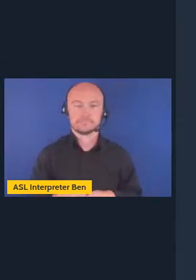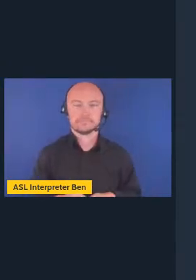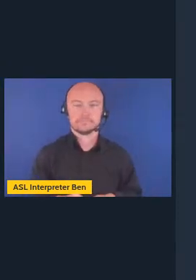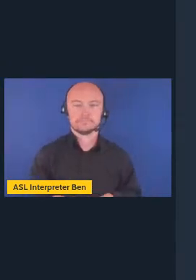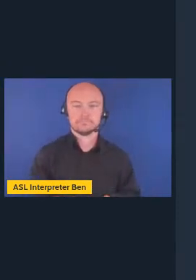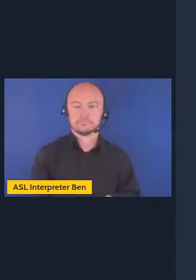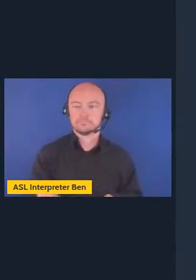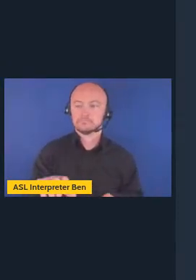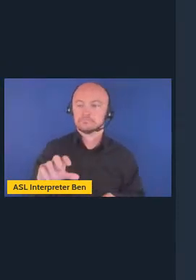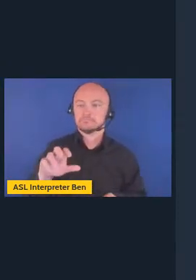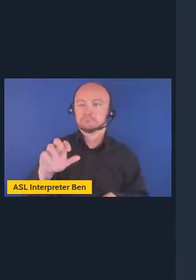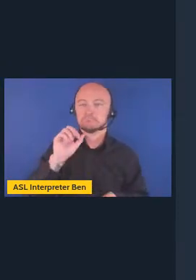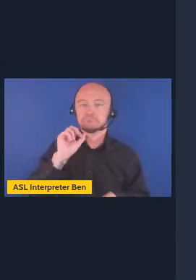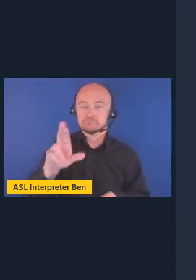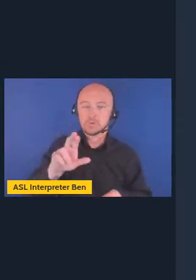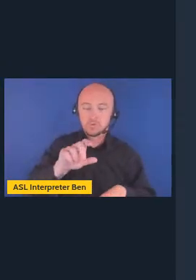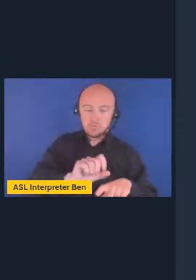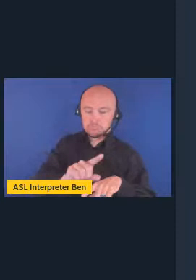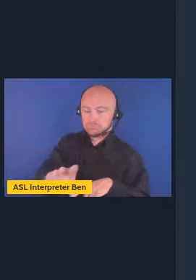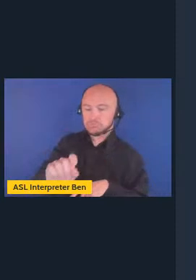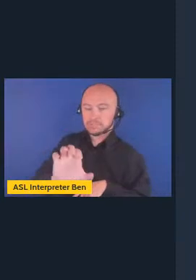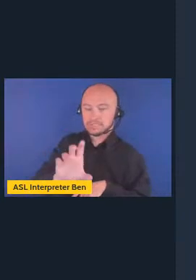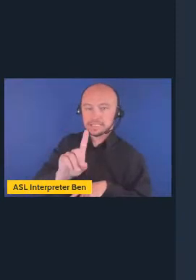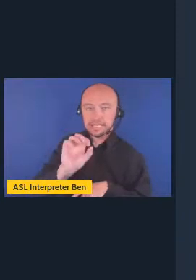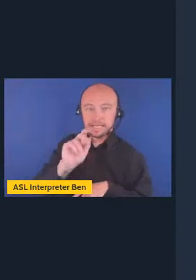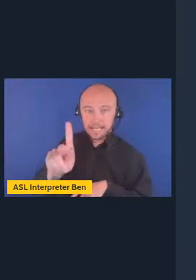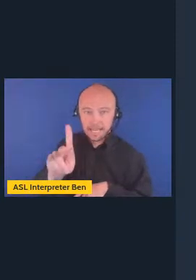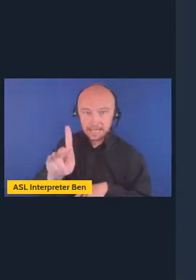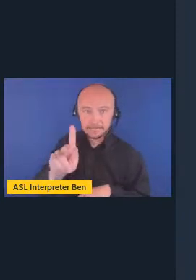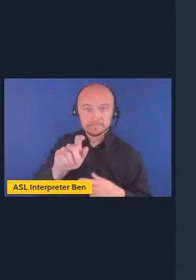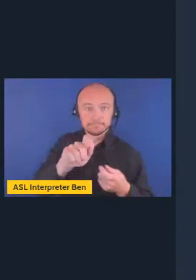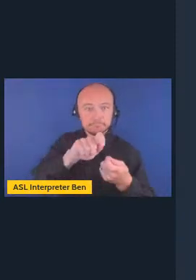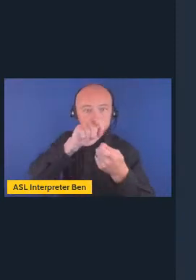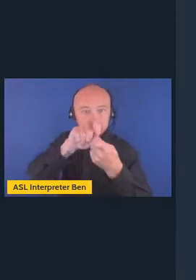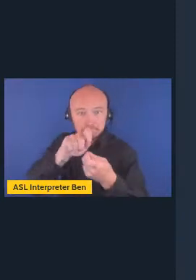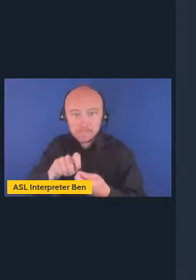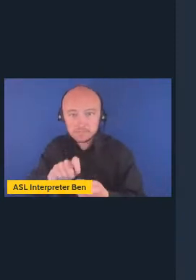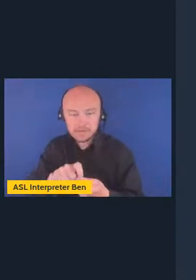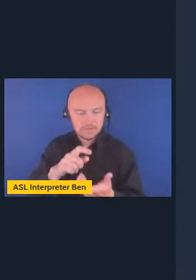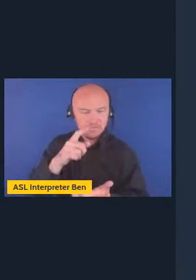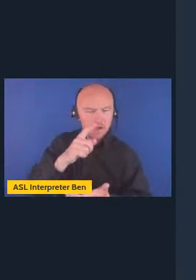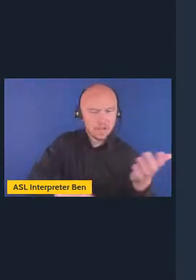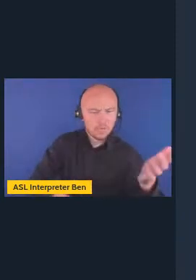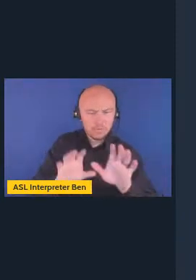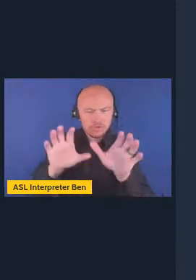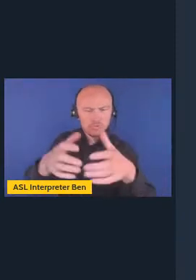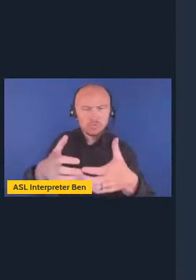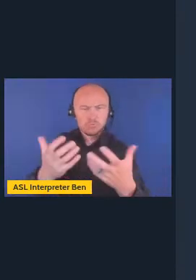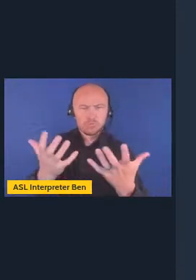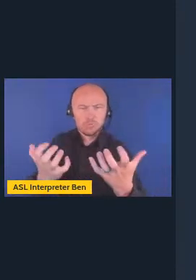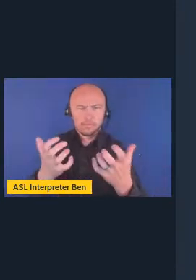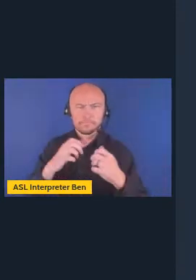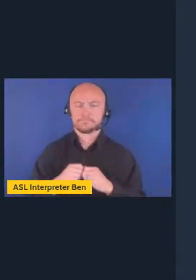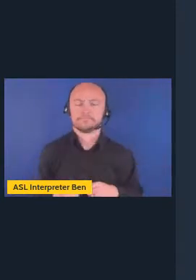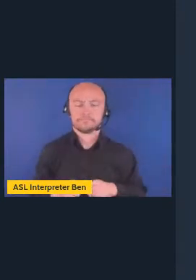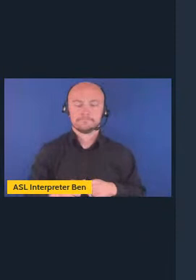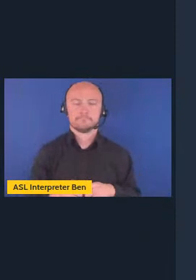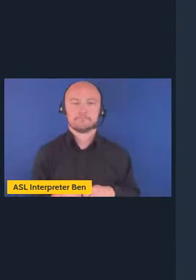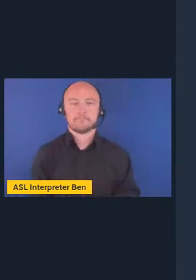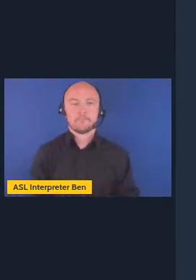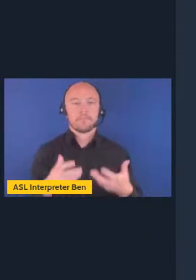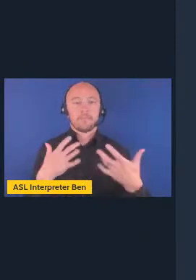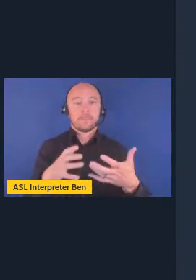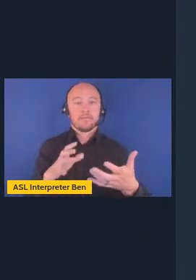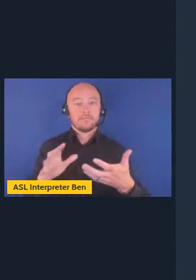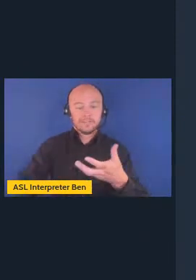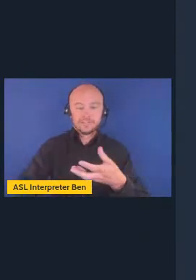Or when you are deploying a CDK application, you can now specify which stack you want to deploy. We have already added support